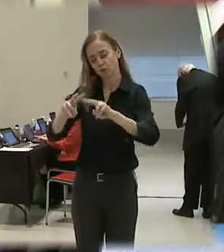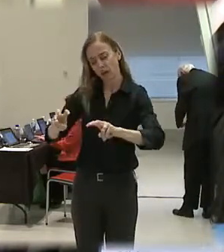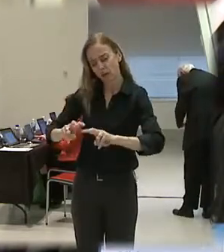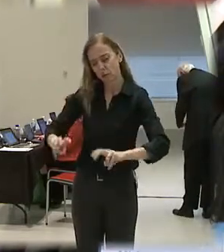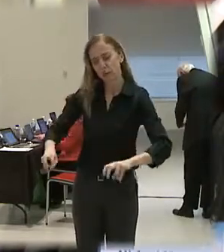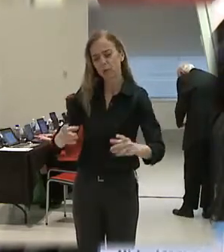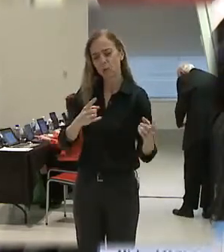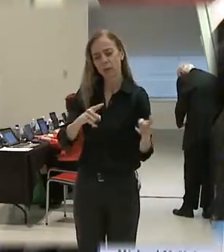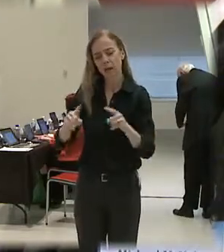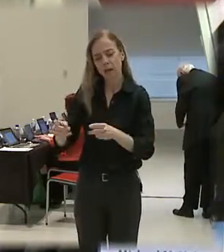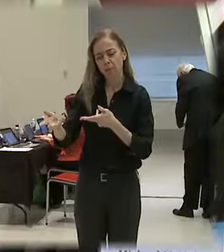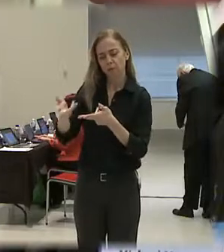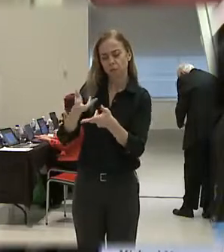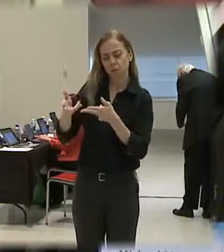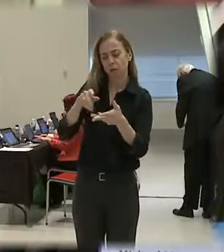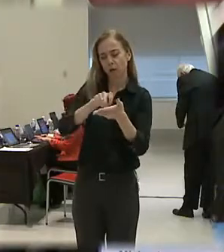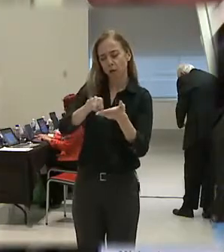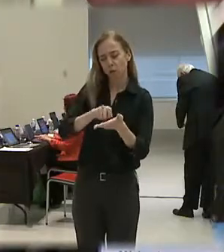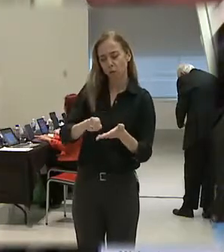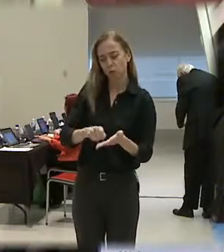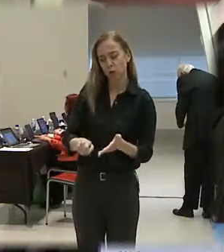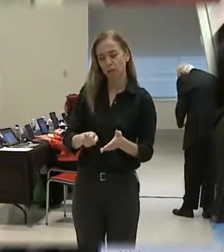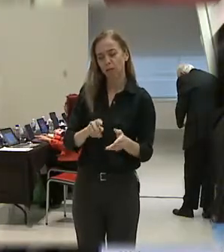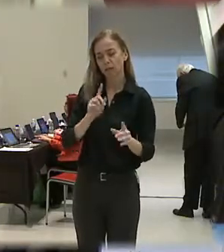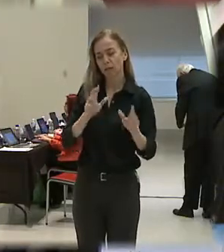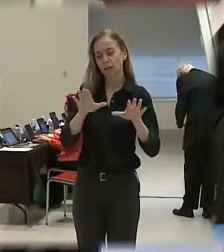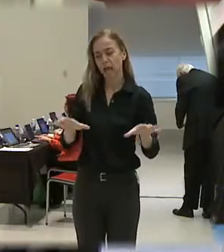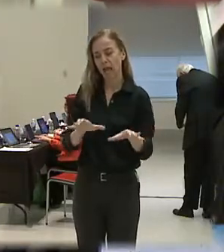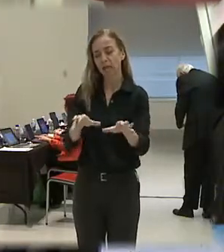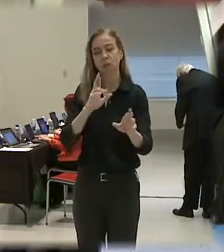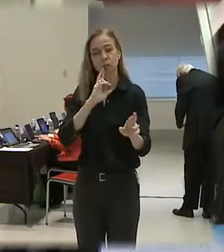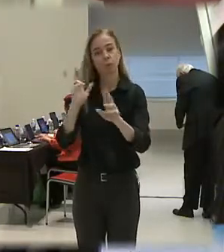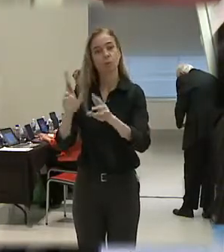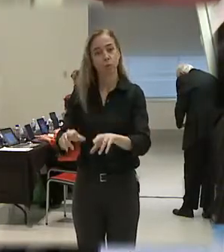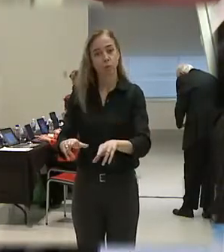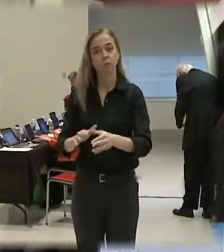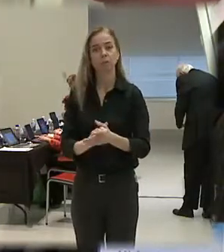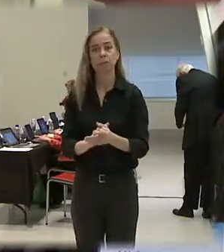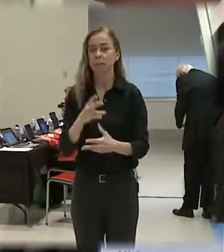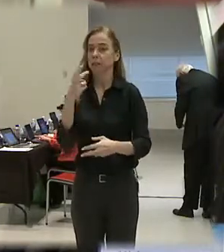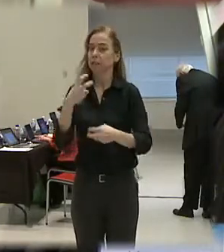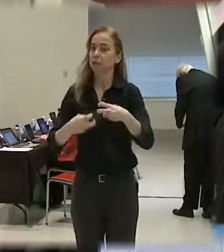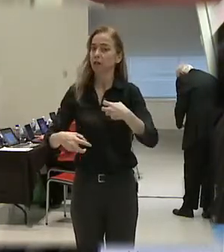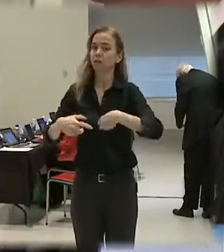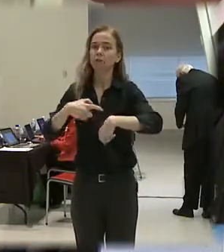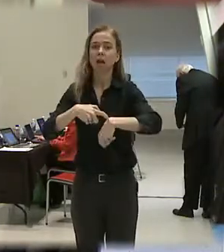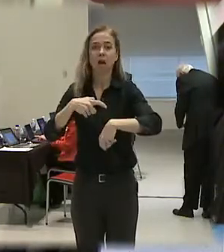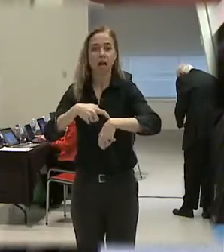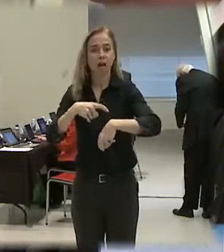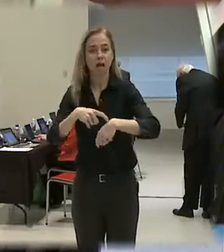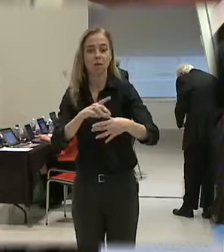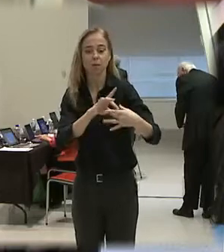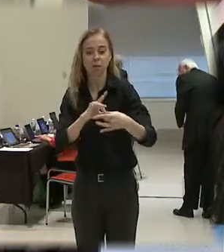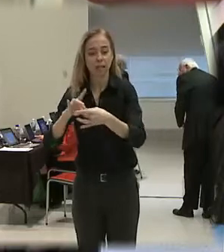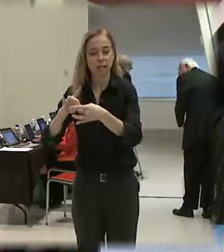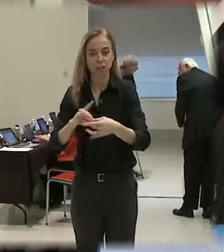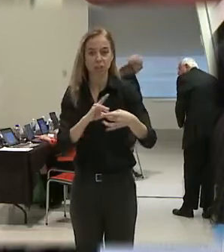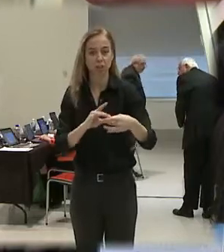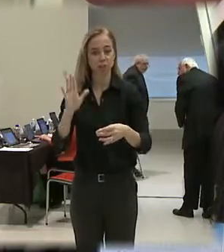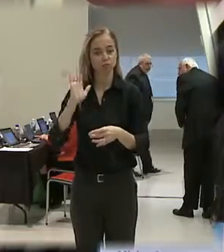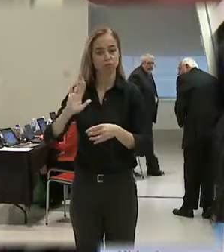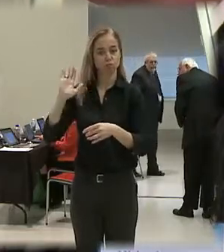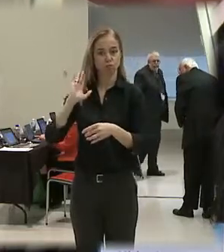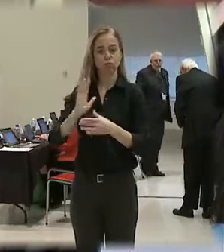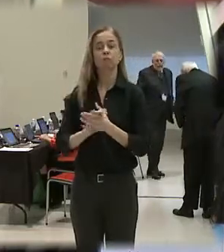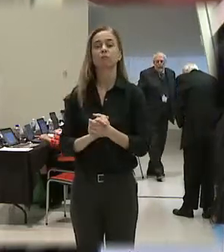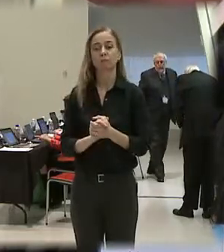after-action documents and write the after-action reports. It was a tough time for police community relations then in that